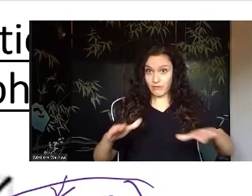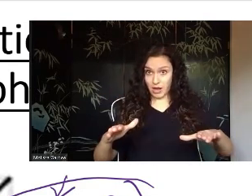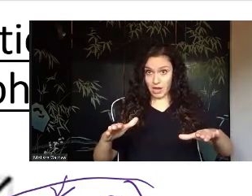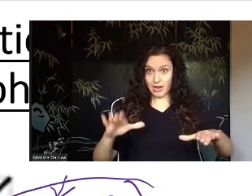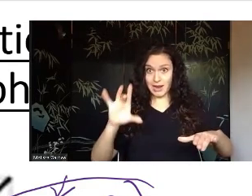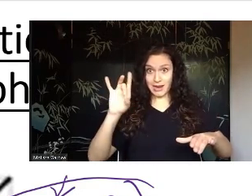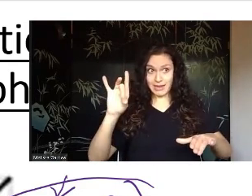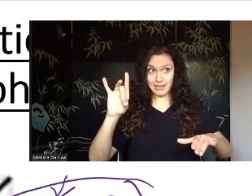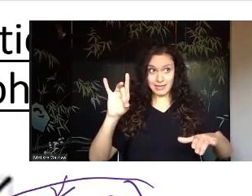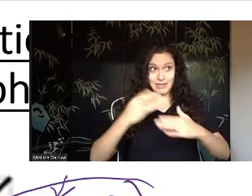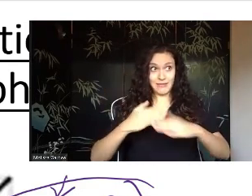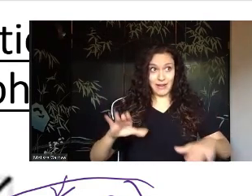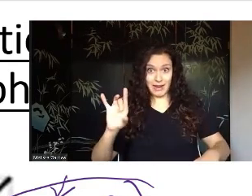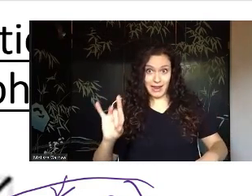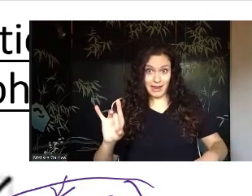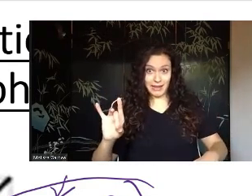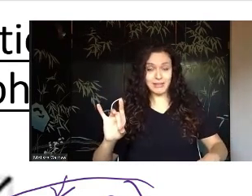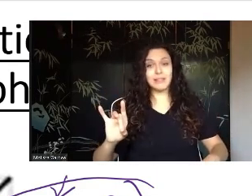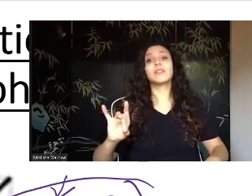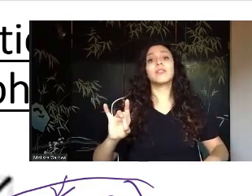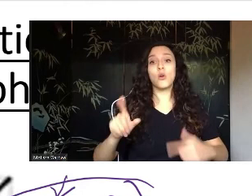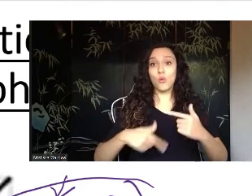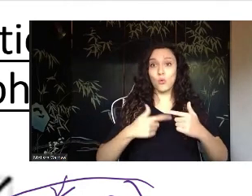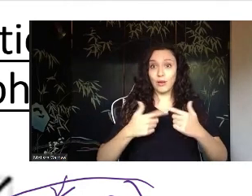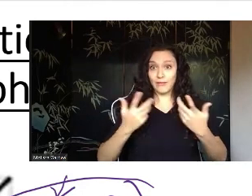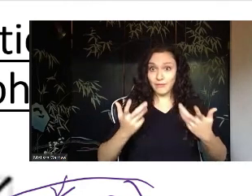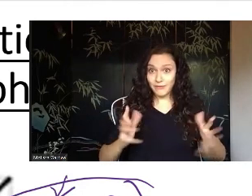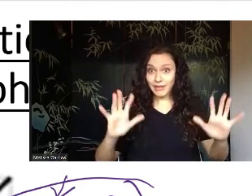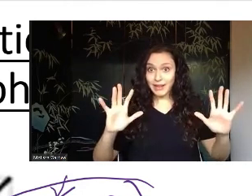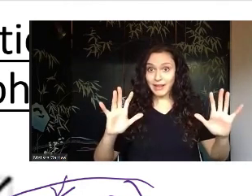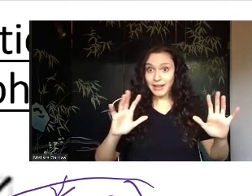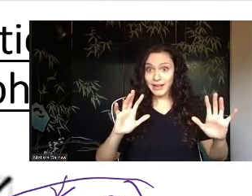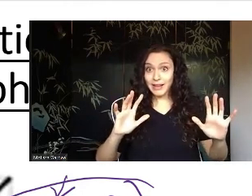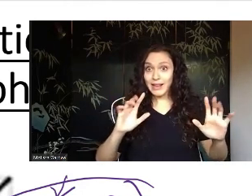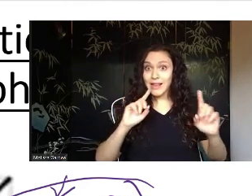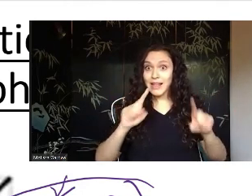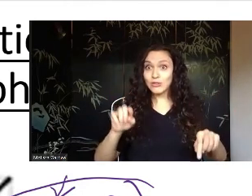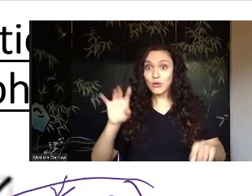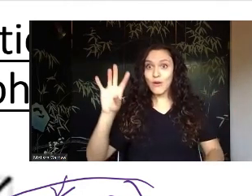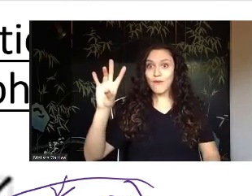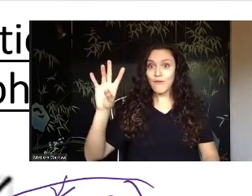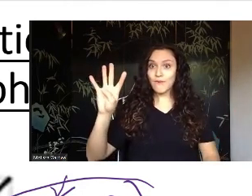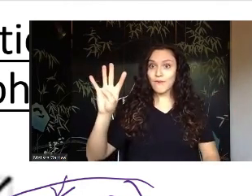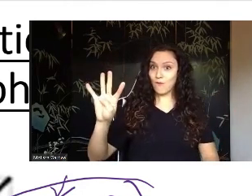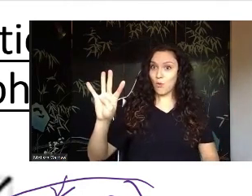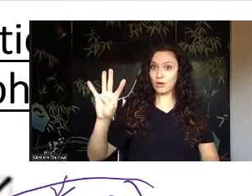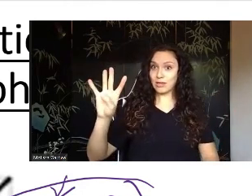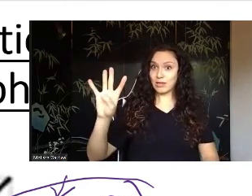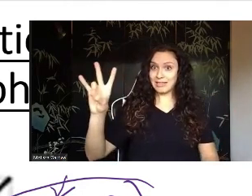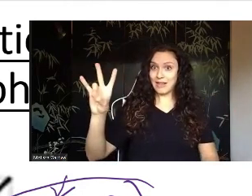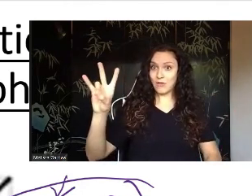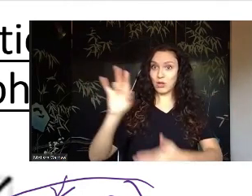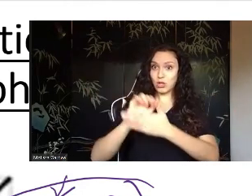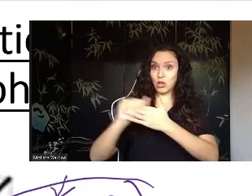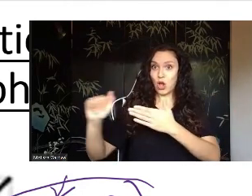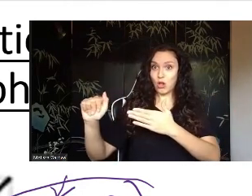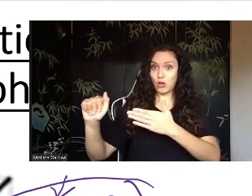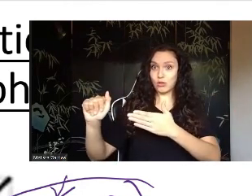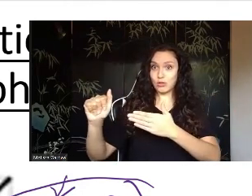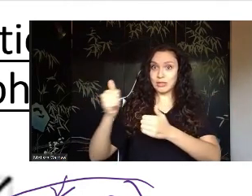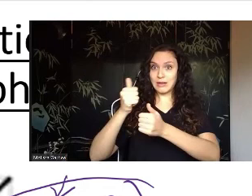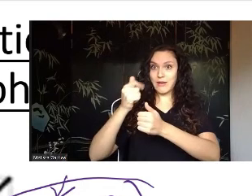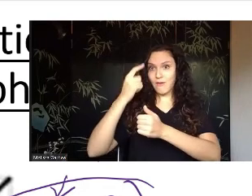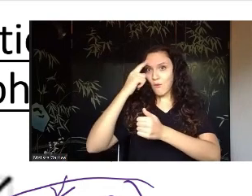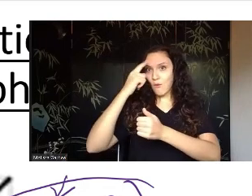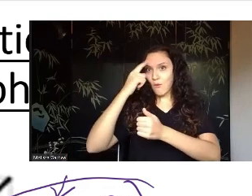Okay, that's my rate. Now I gotta divide by 8, and when we do that, we get